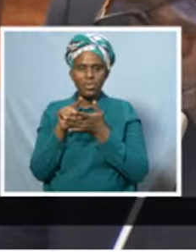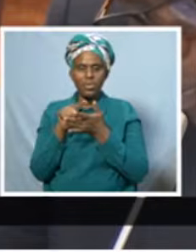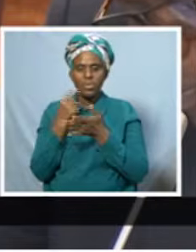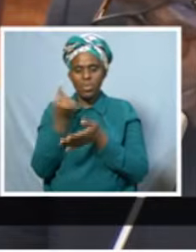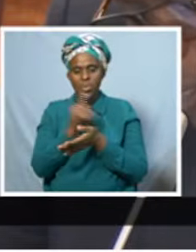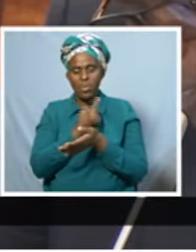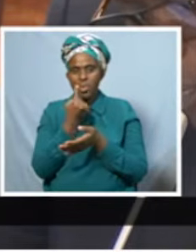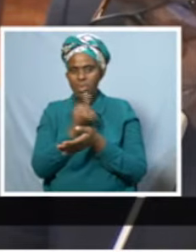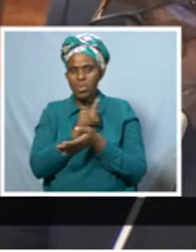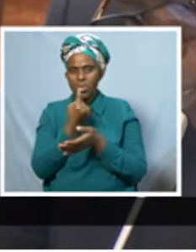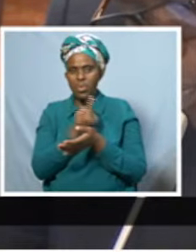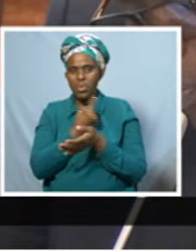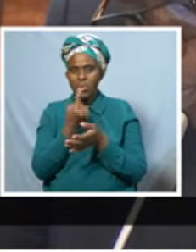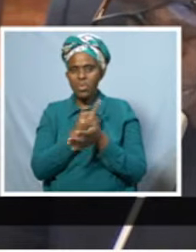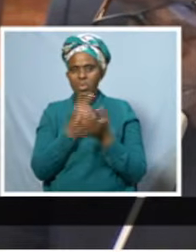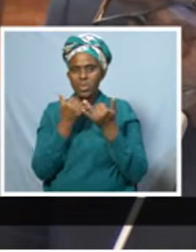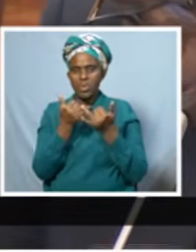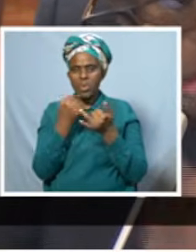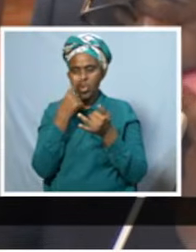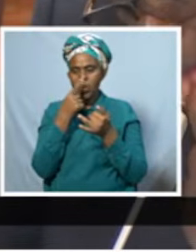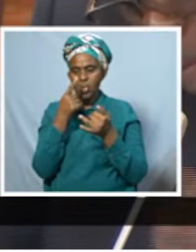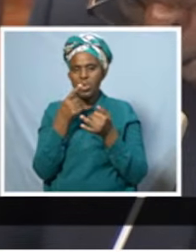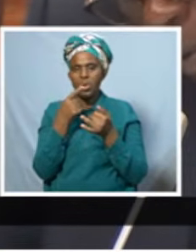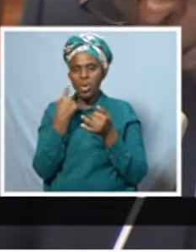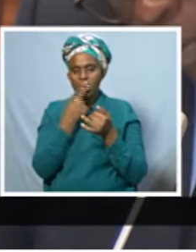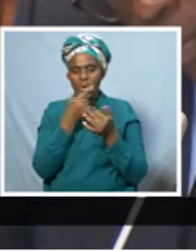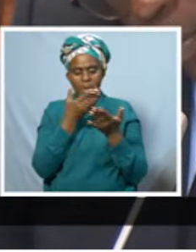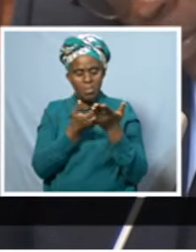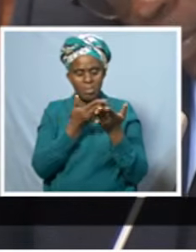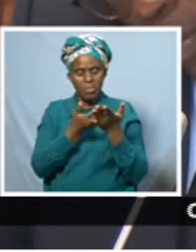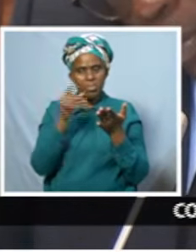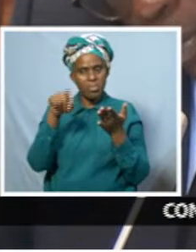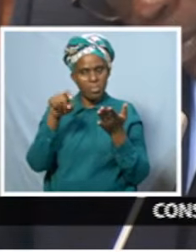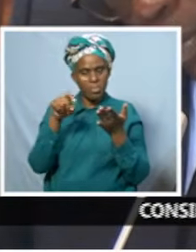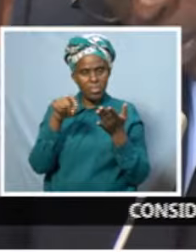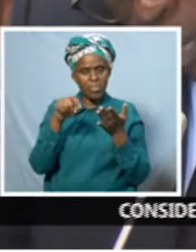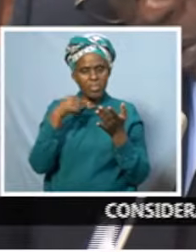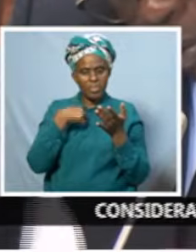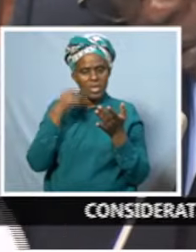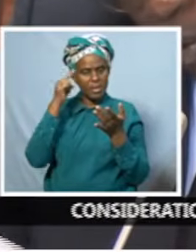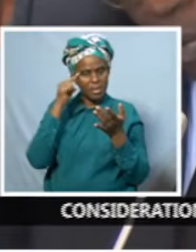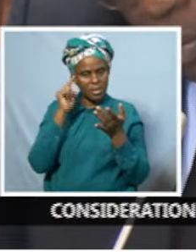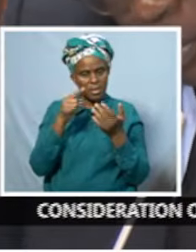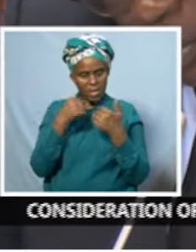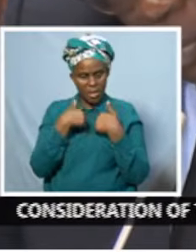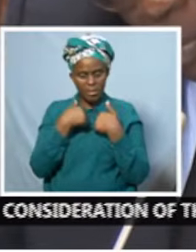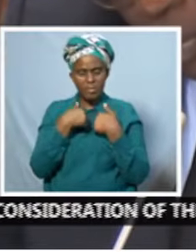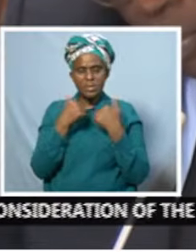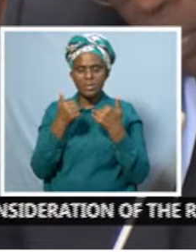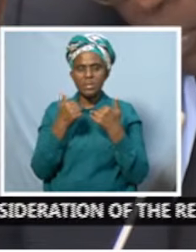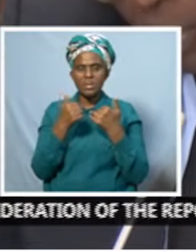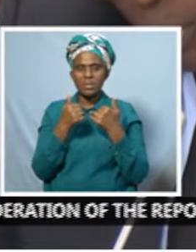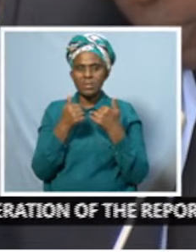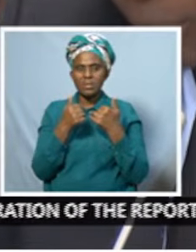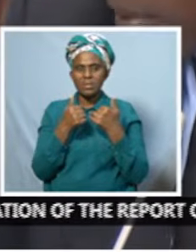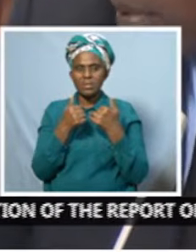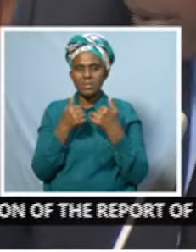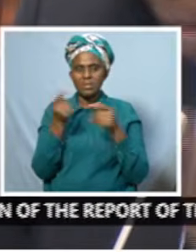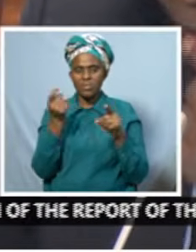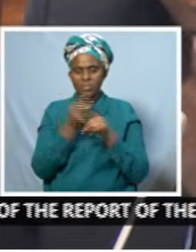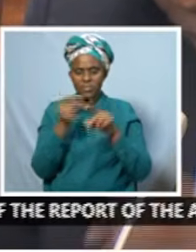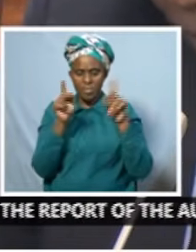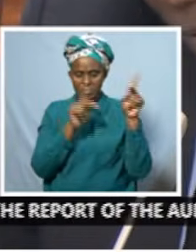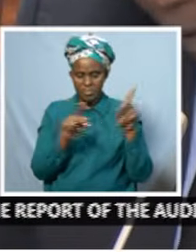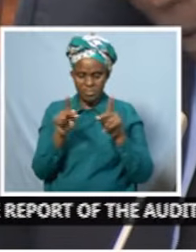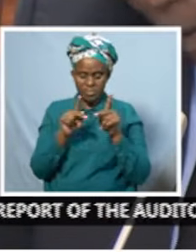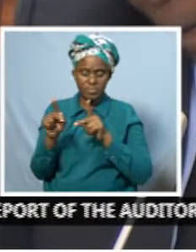except those that meet the requirements. I think they've been getting. You've seen from the